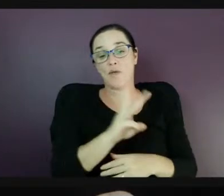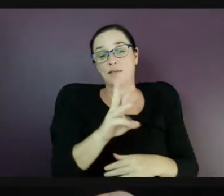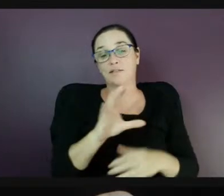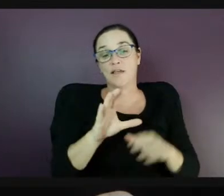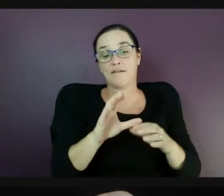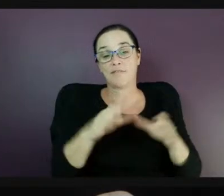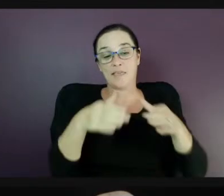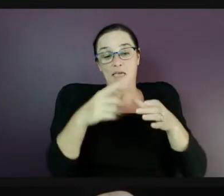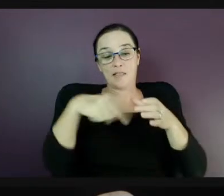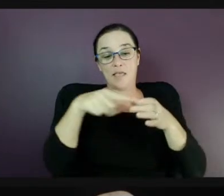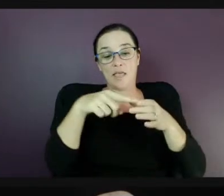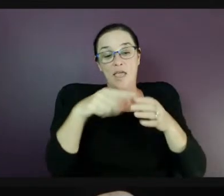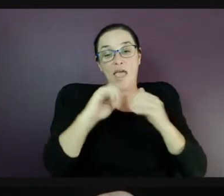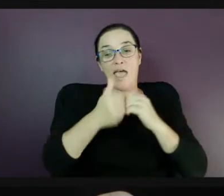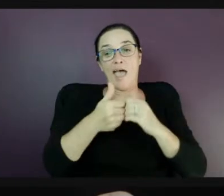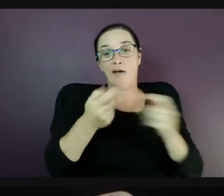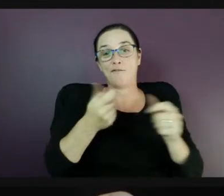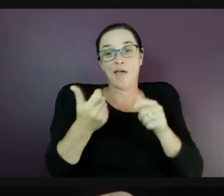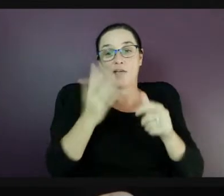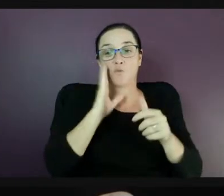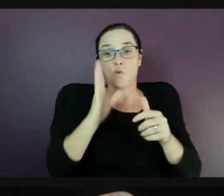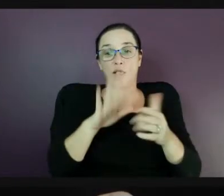get to the ocean?